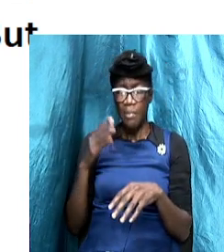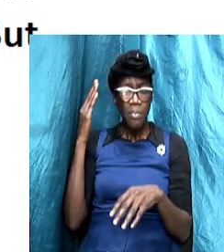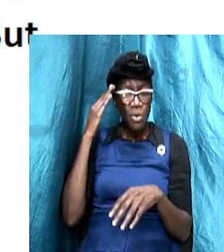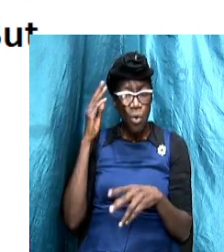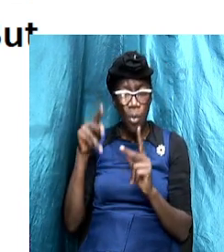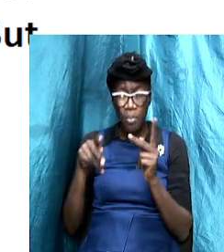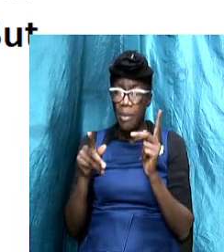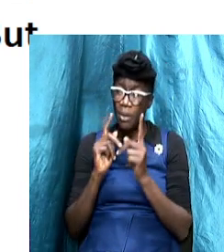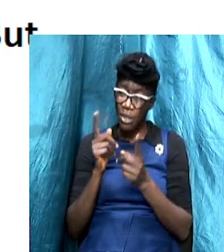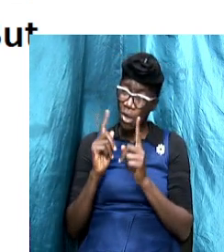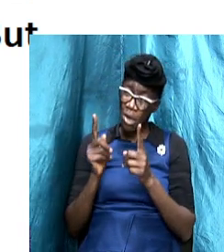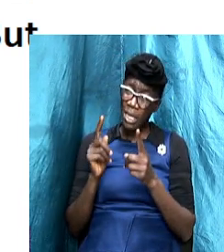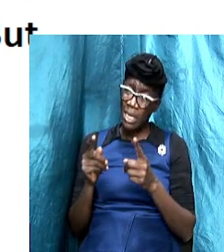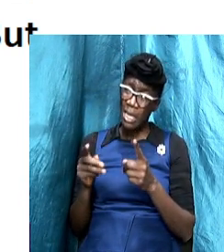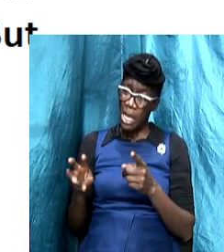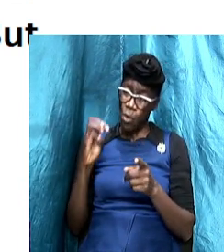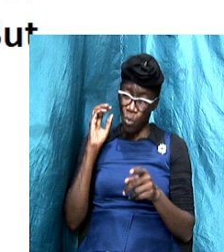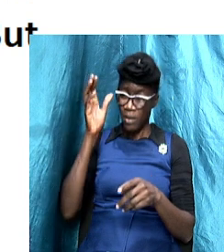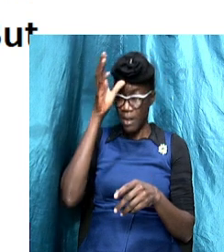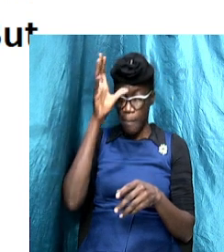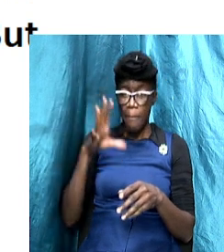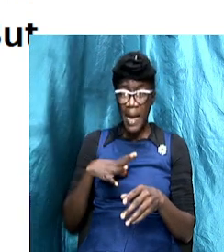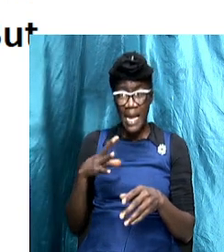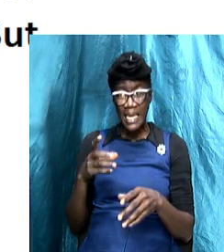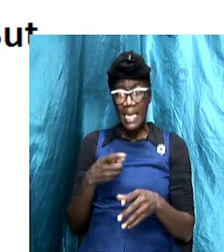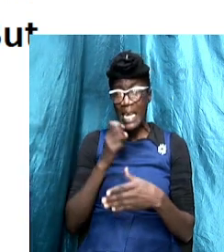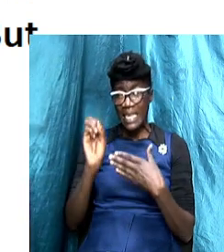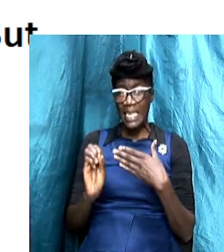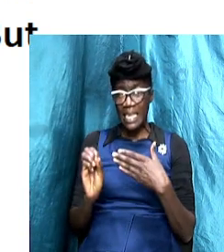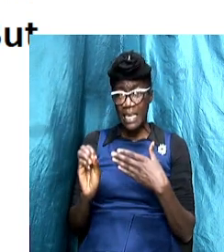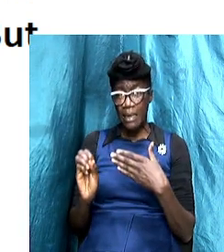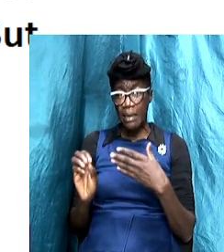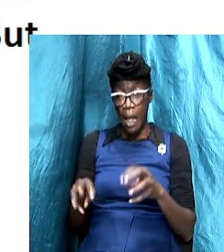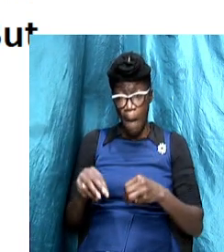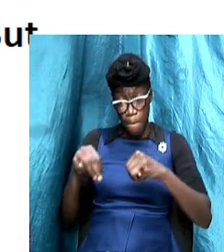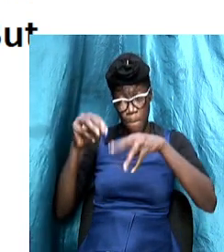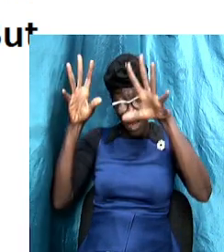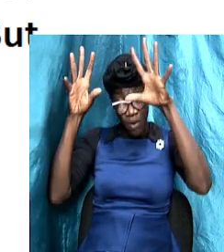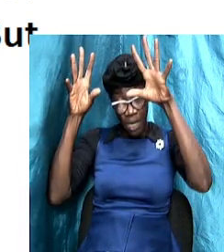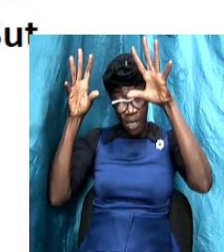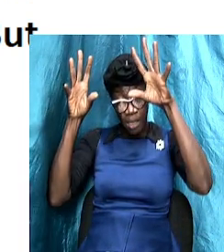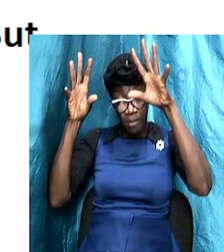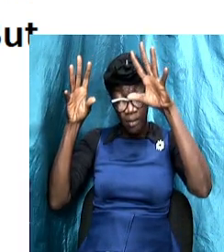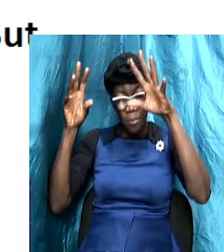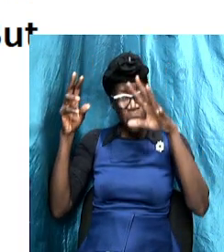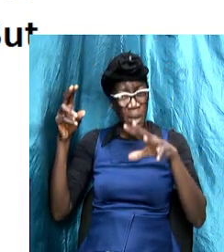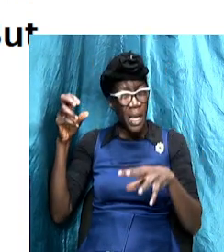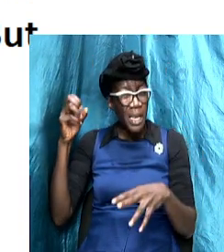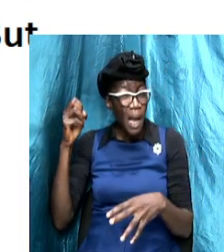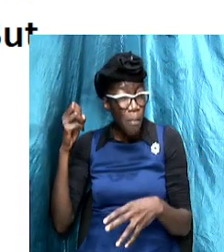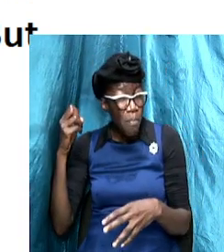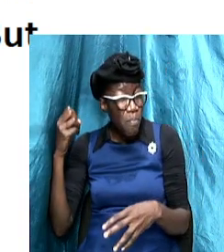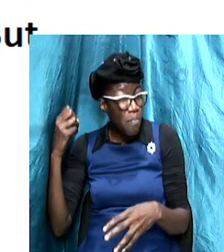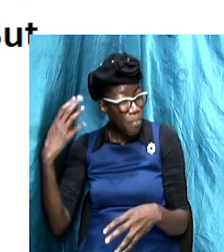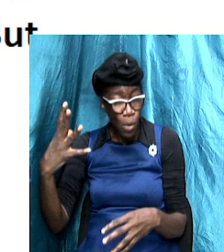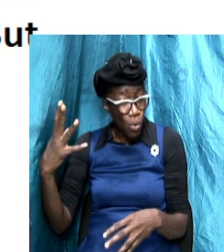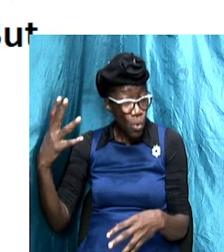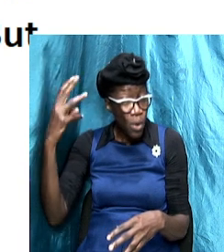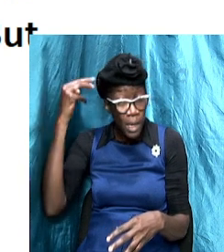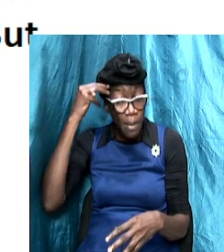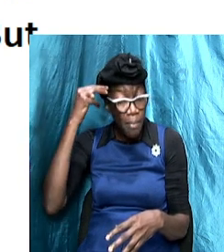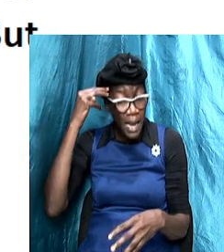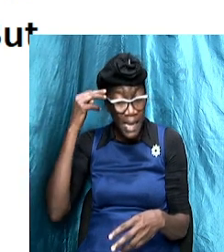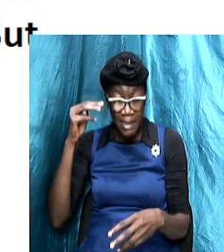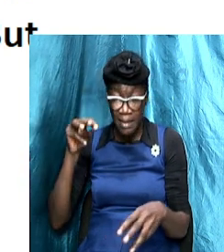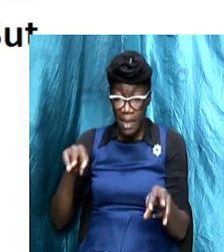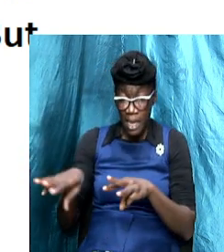talking. He was a man that did miracles that blew the minds of people. He walked on